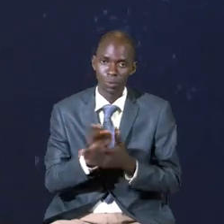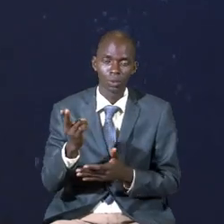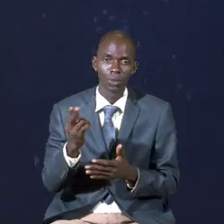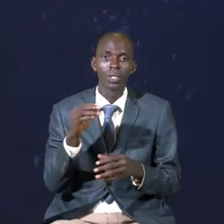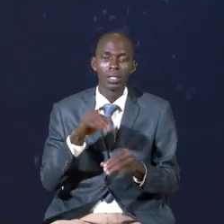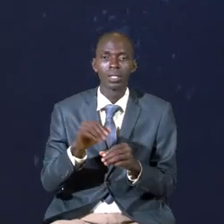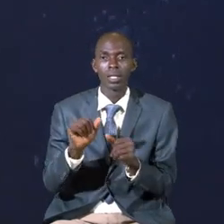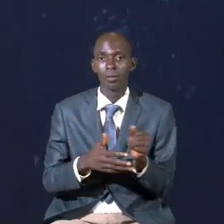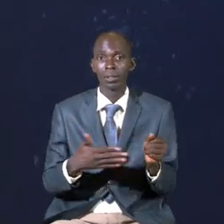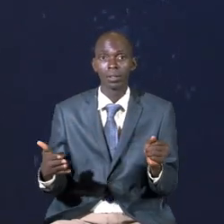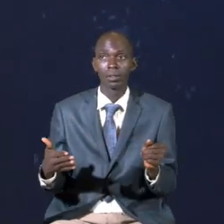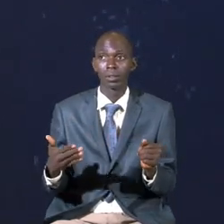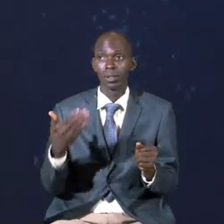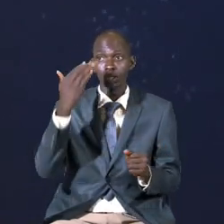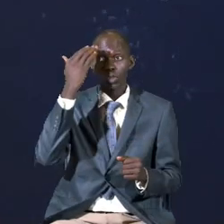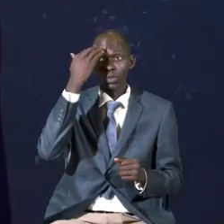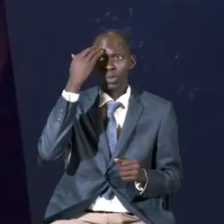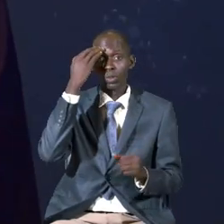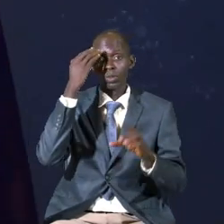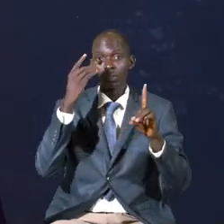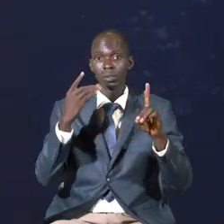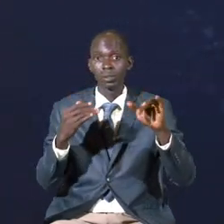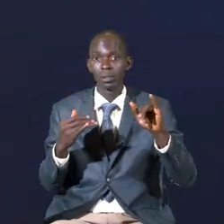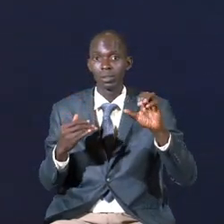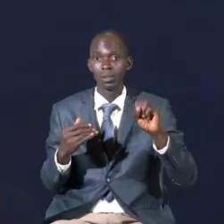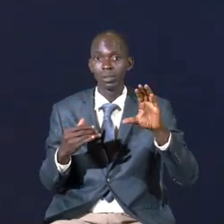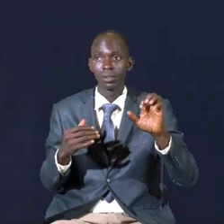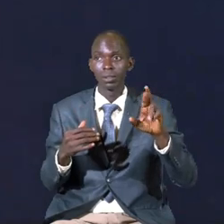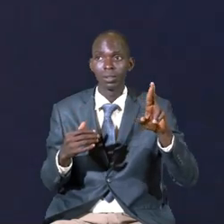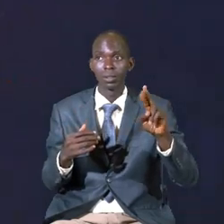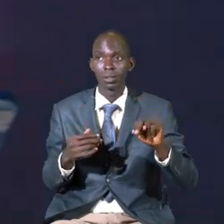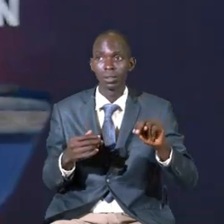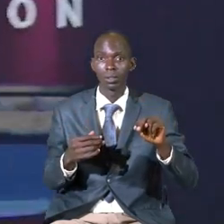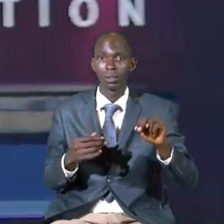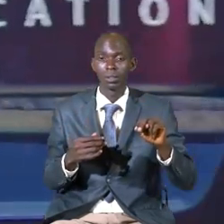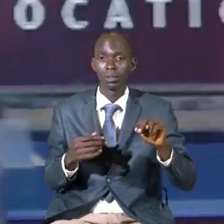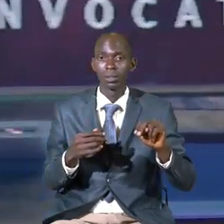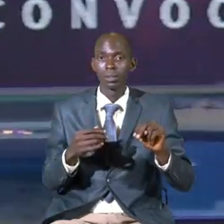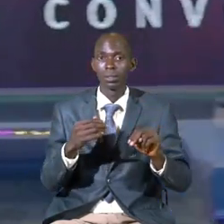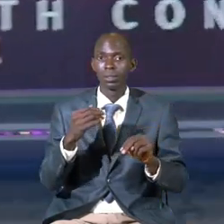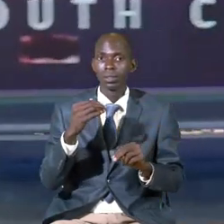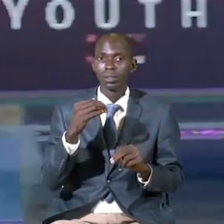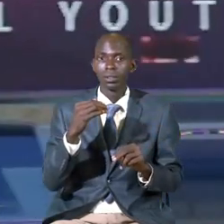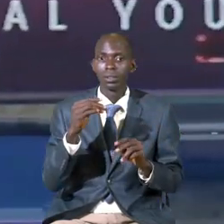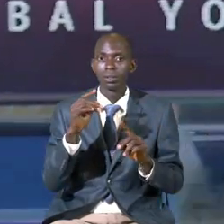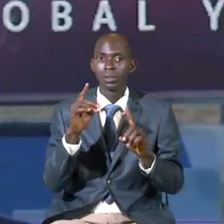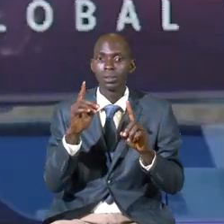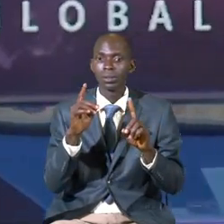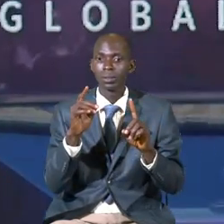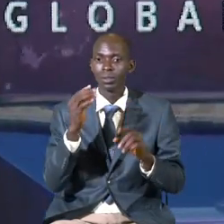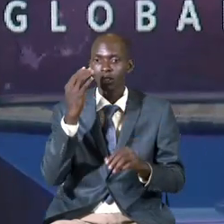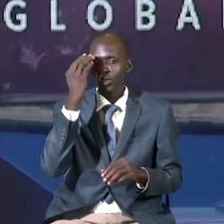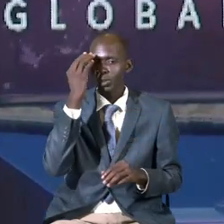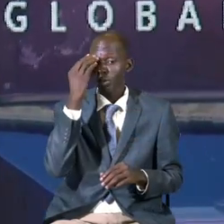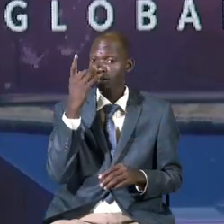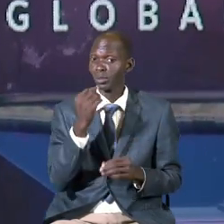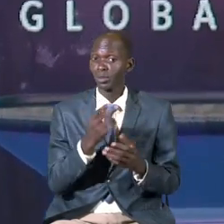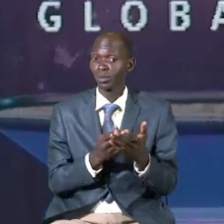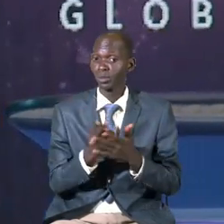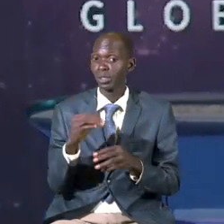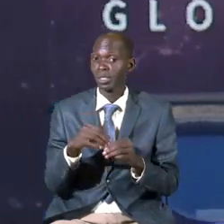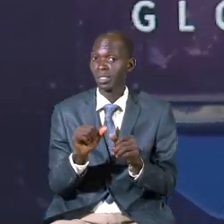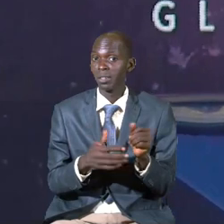everything discern the truth in everything somebody is introducing something